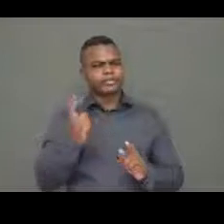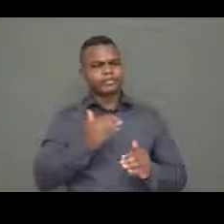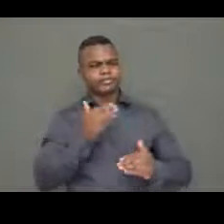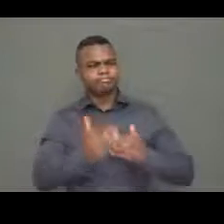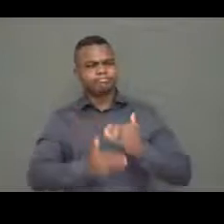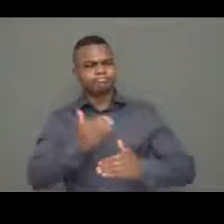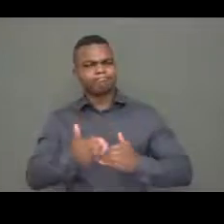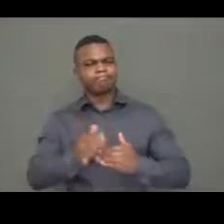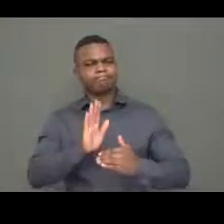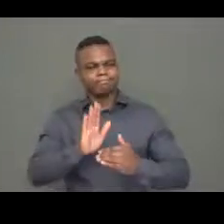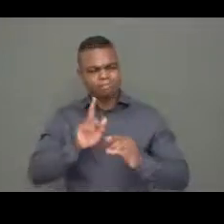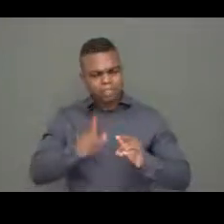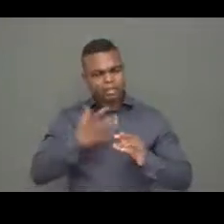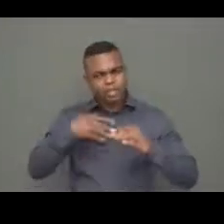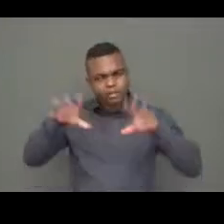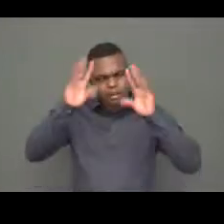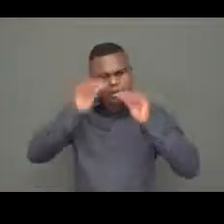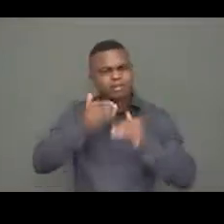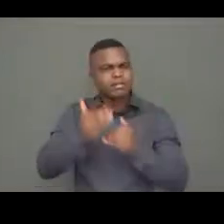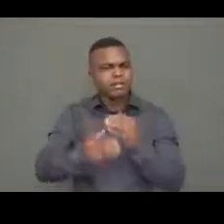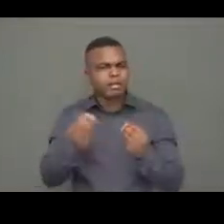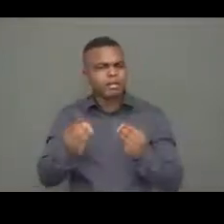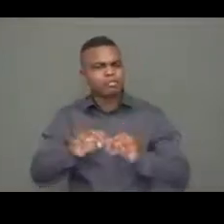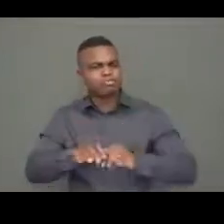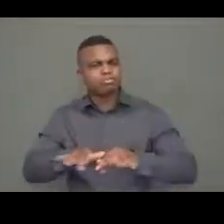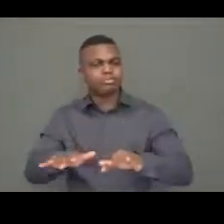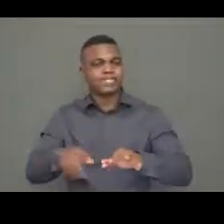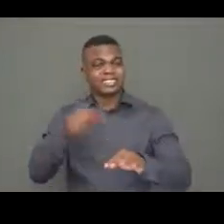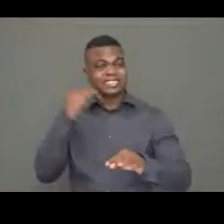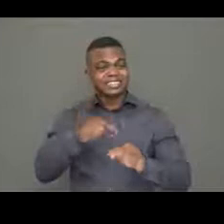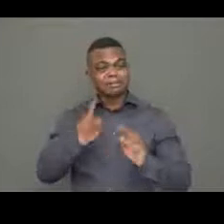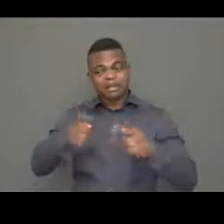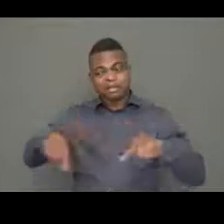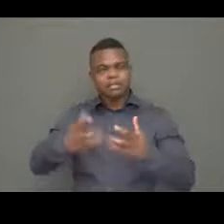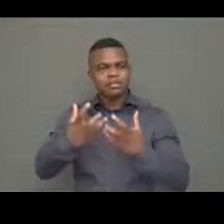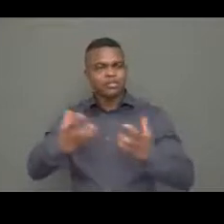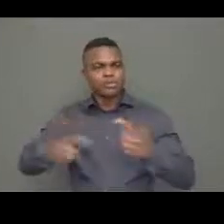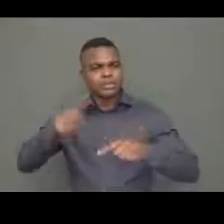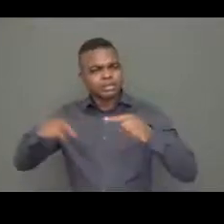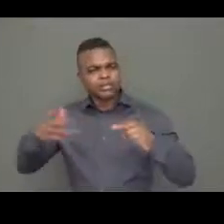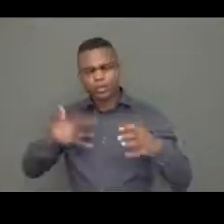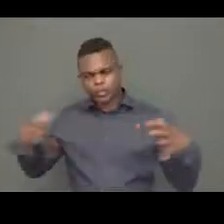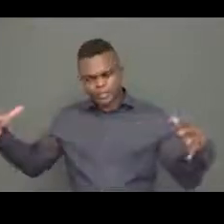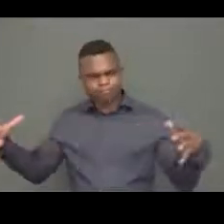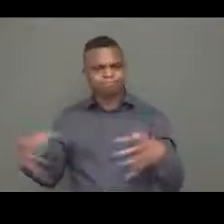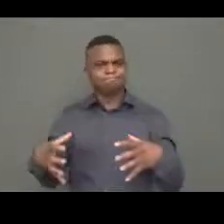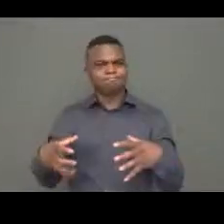needs to be done. We need to combine our resources and we need to engage with the 15%.